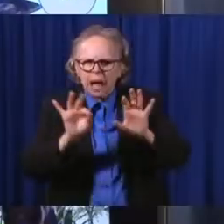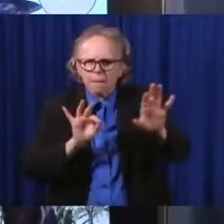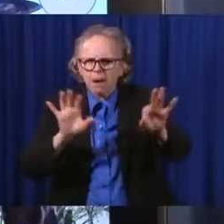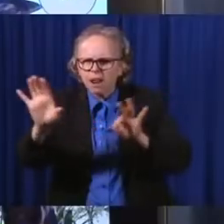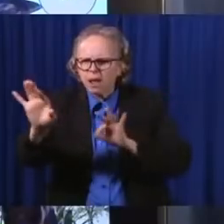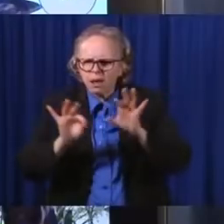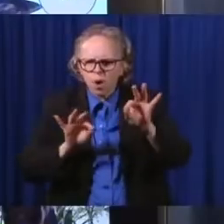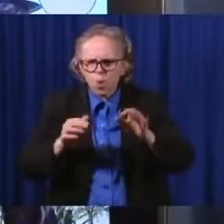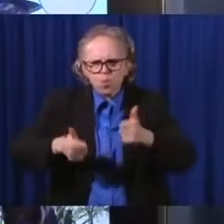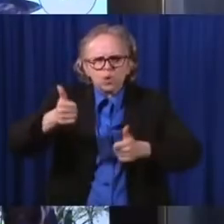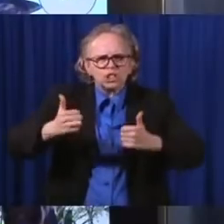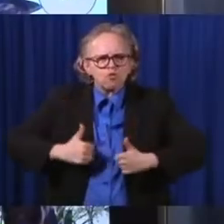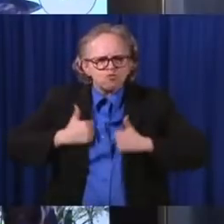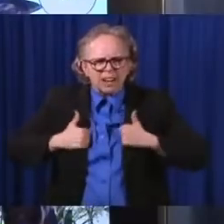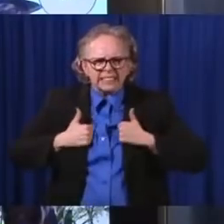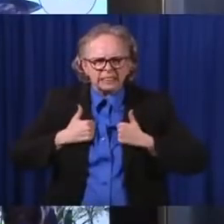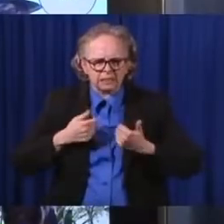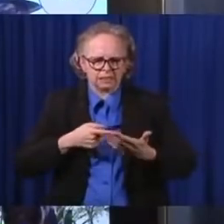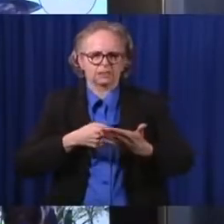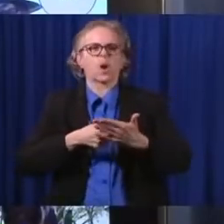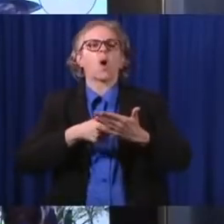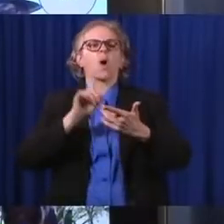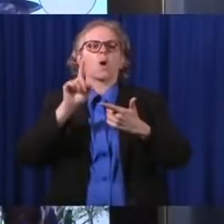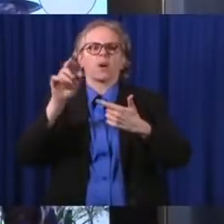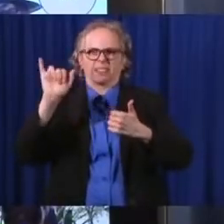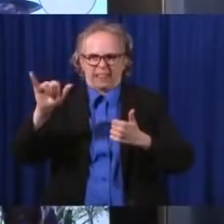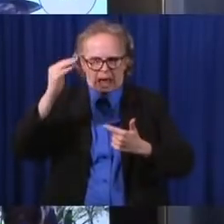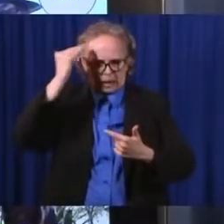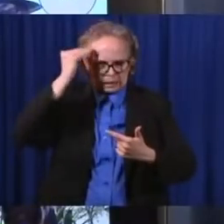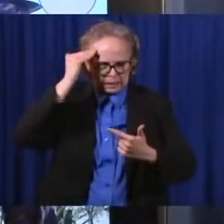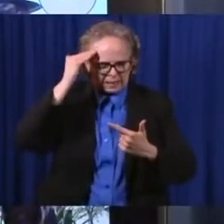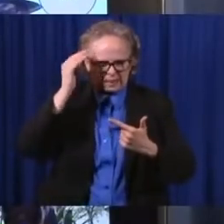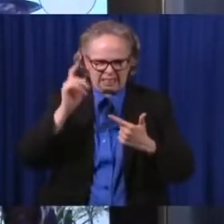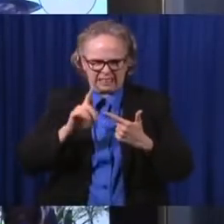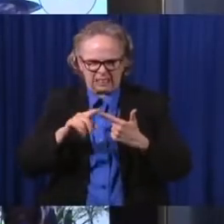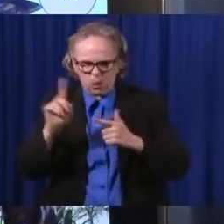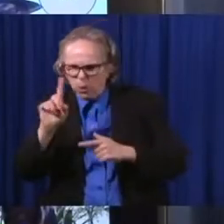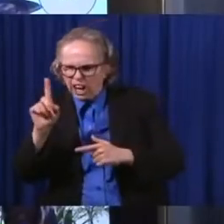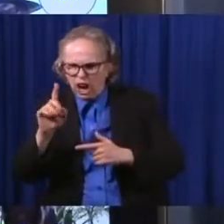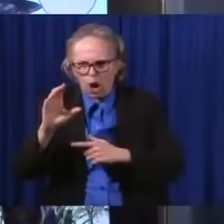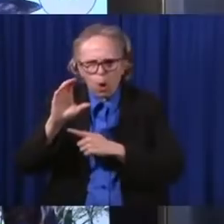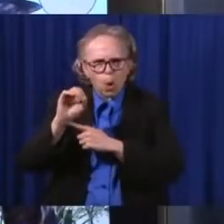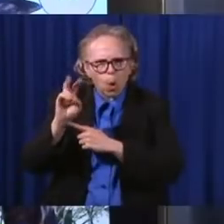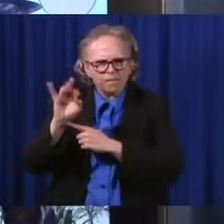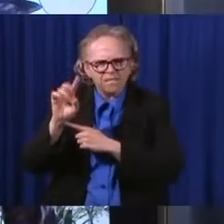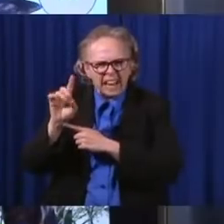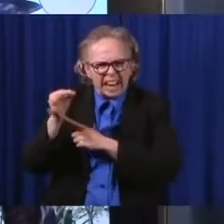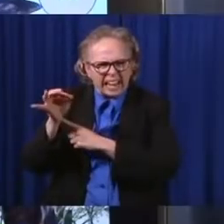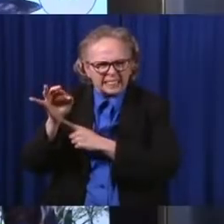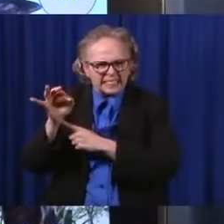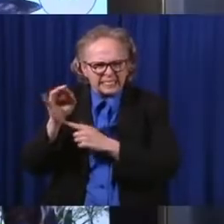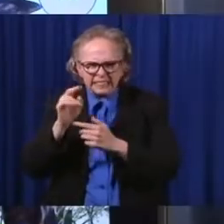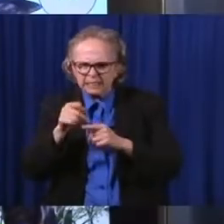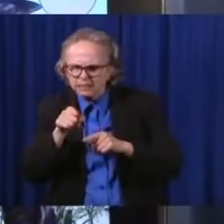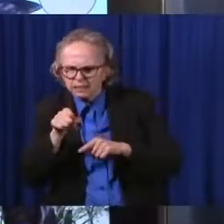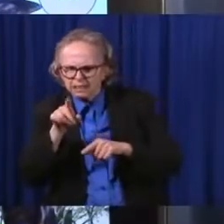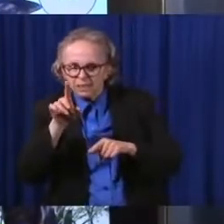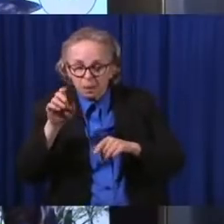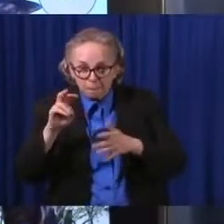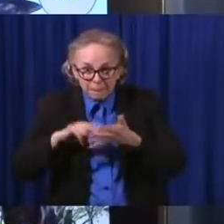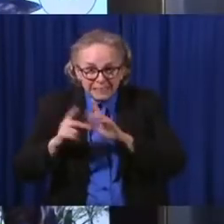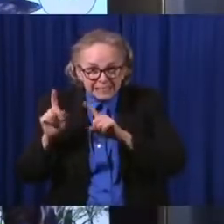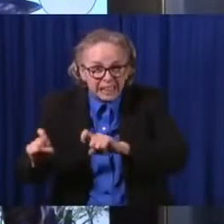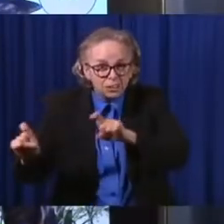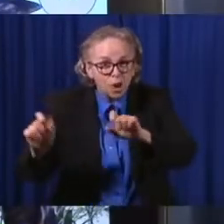results that are going to give us the most information about COVID in that facility? It may not necessarily be 100% testing.